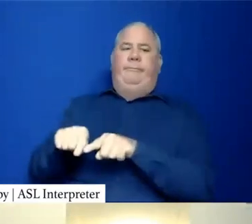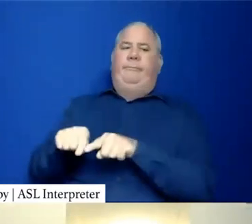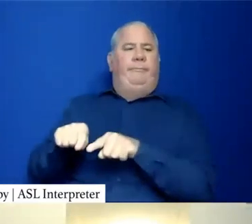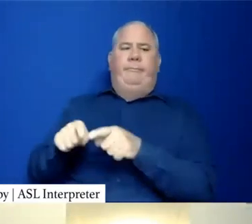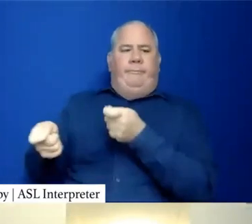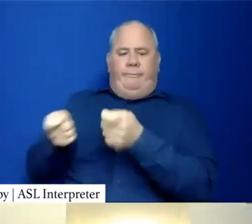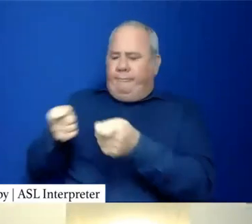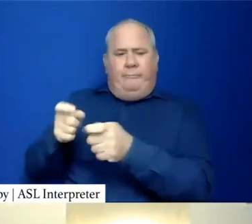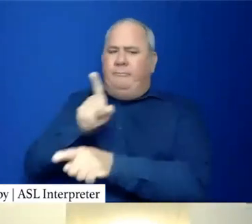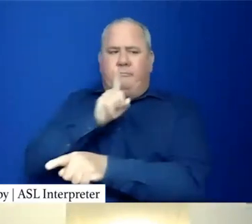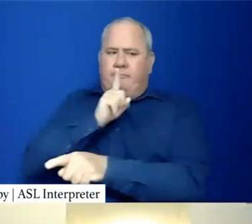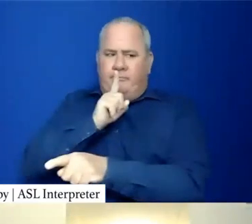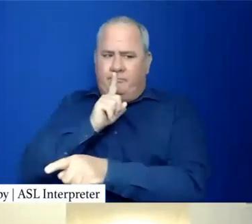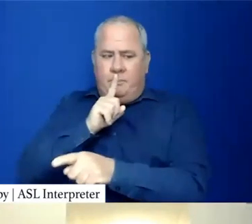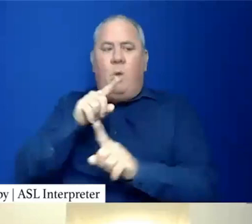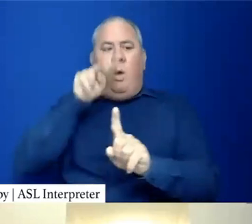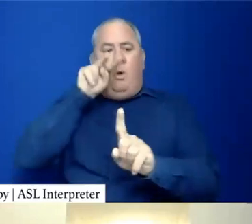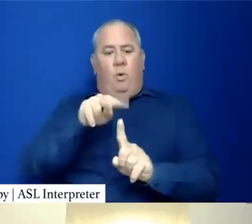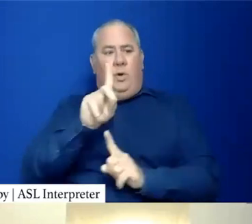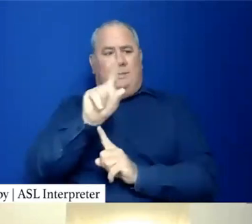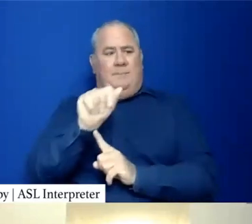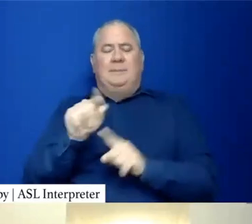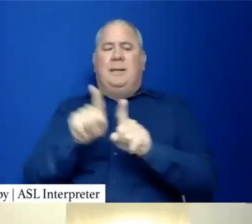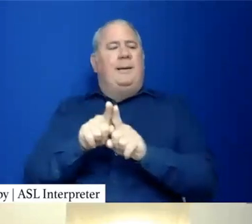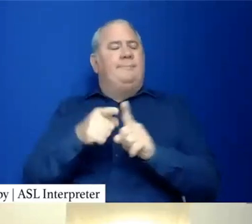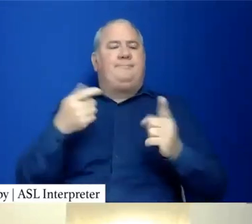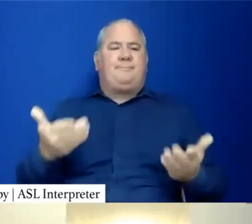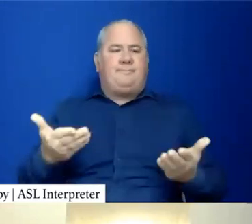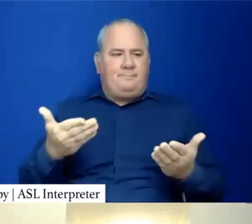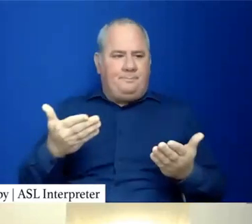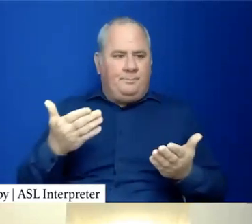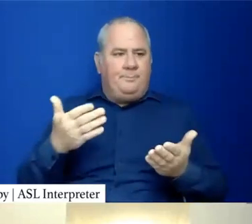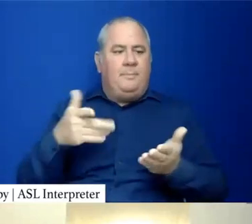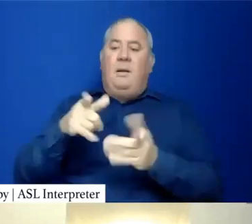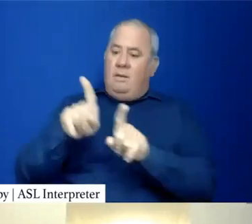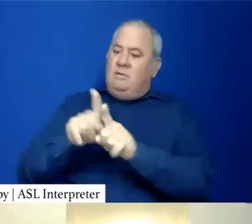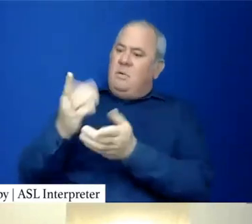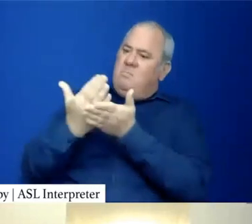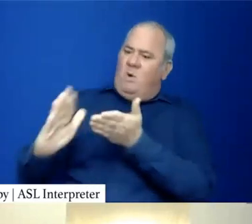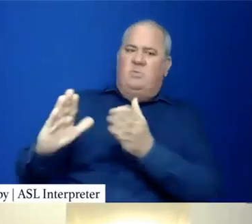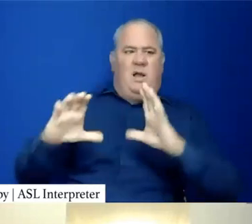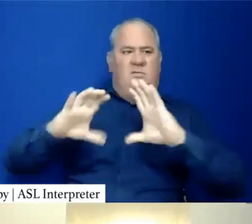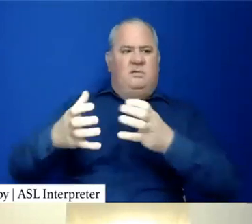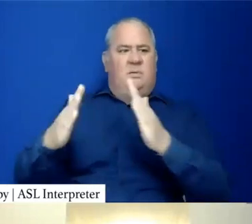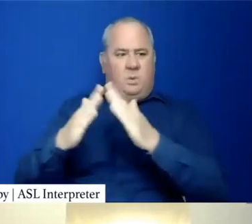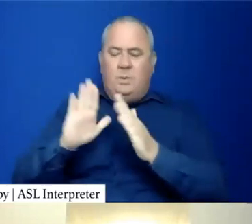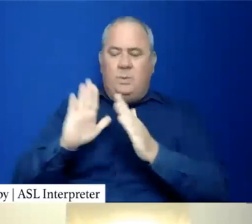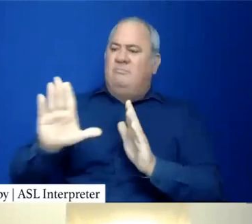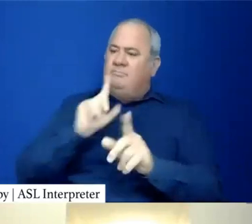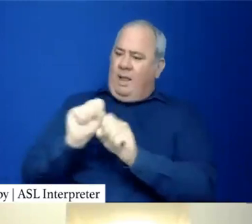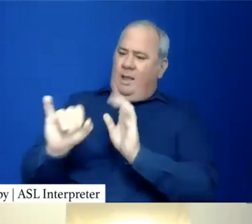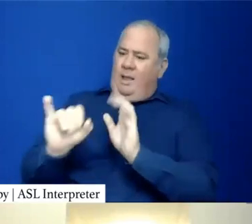it as a my community and an aspect of my identity that improves your health,